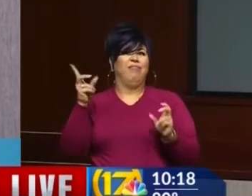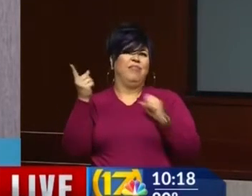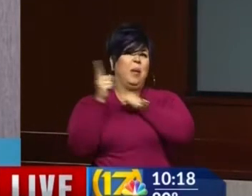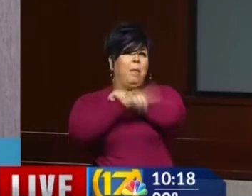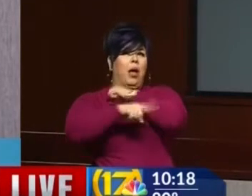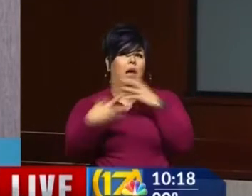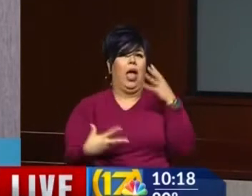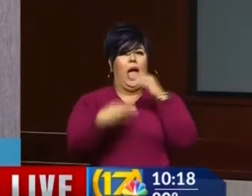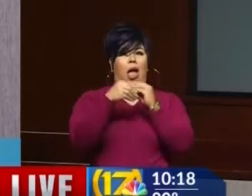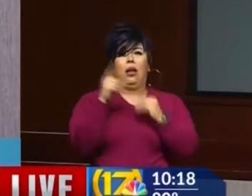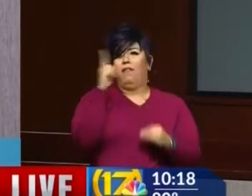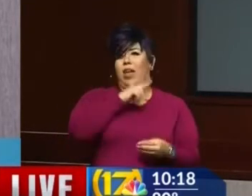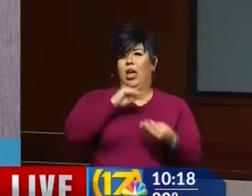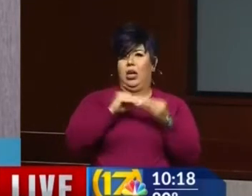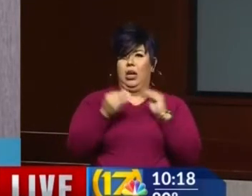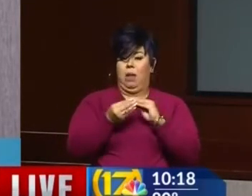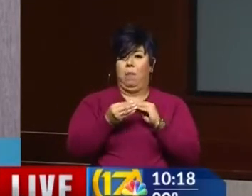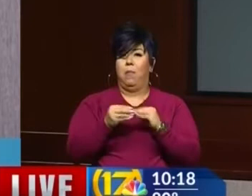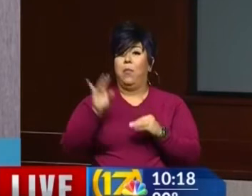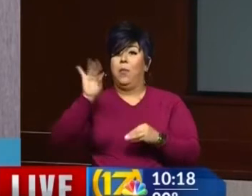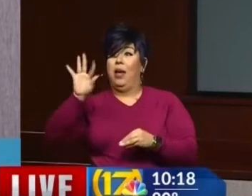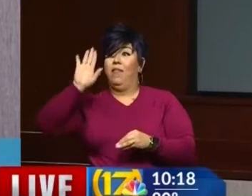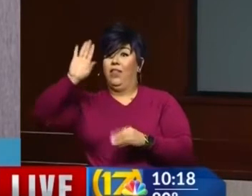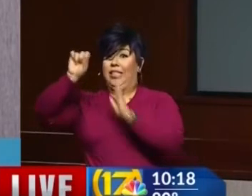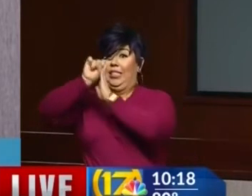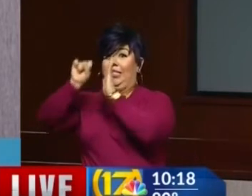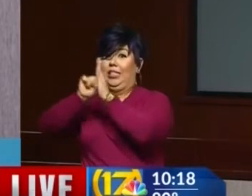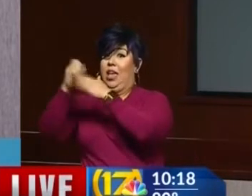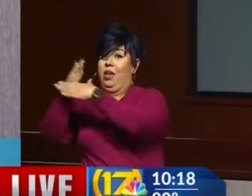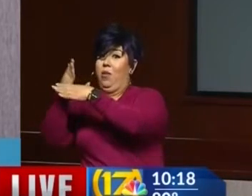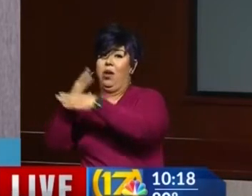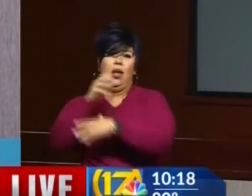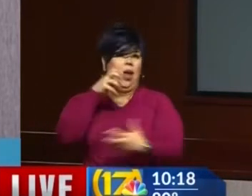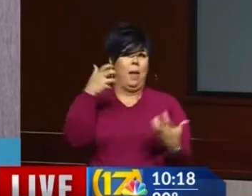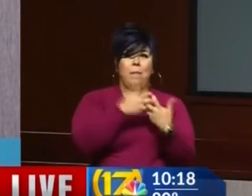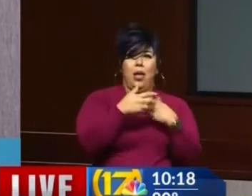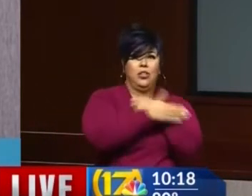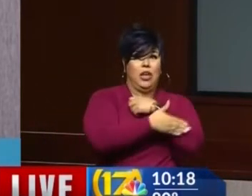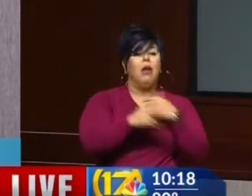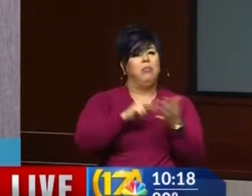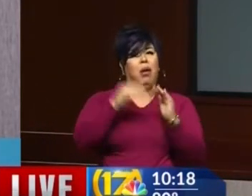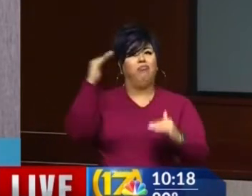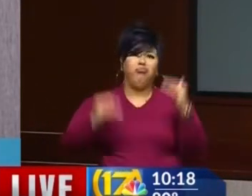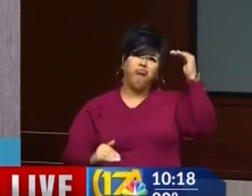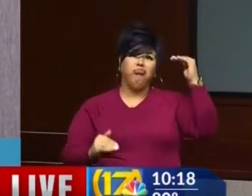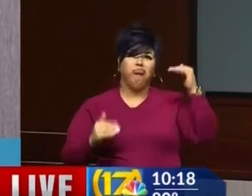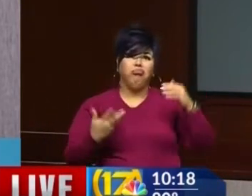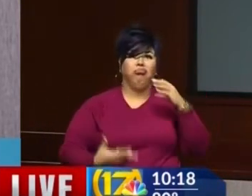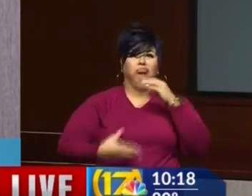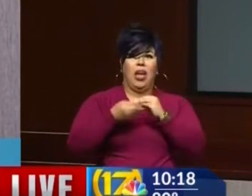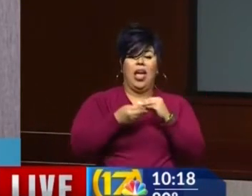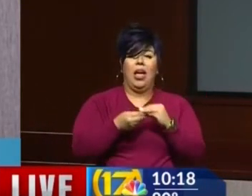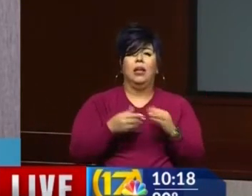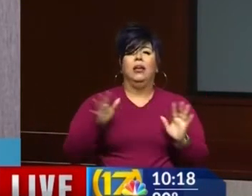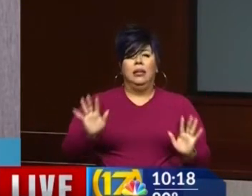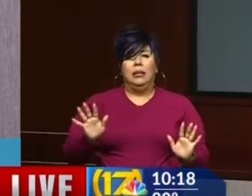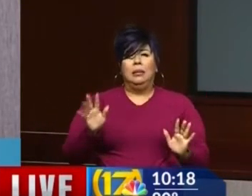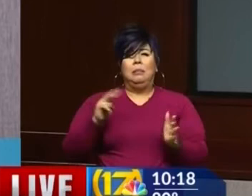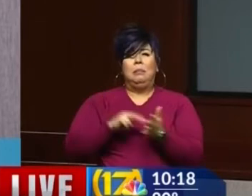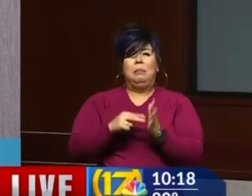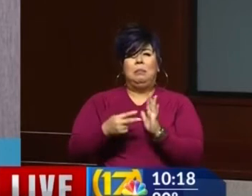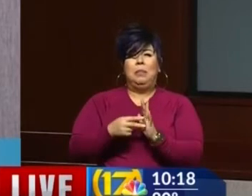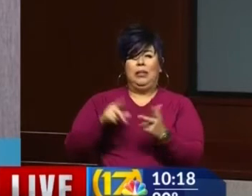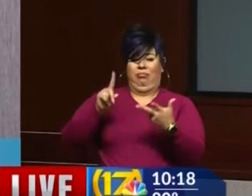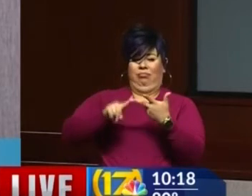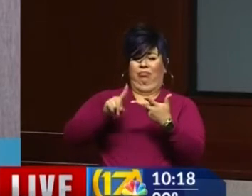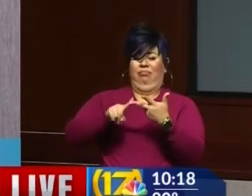rate below the statewide average, further slowing and complicating a county's move into